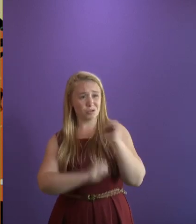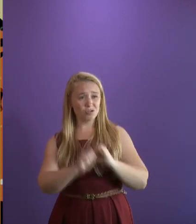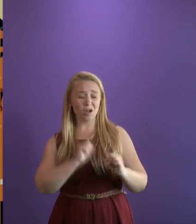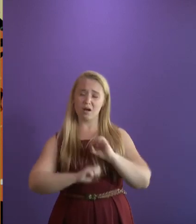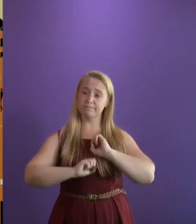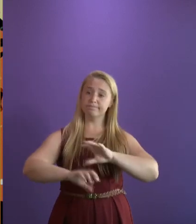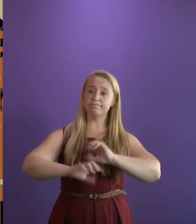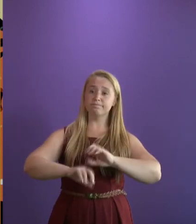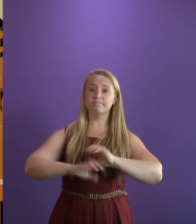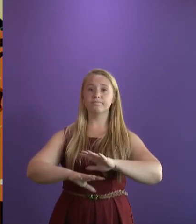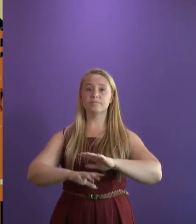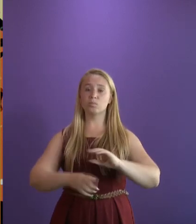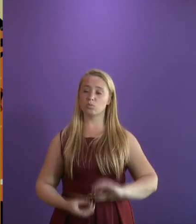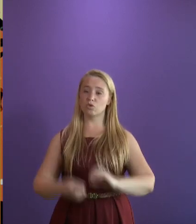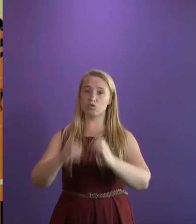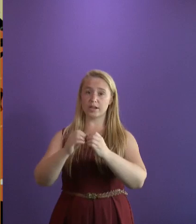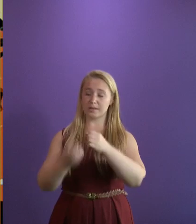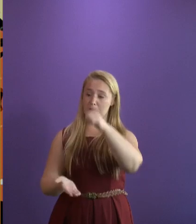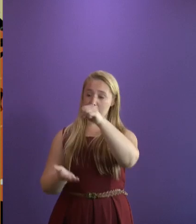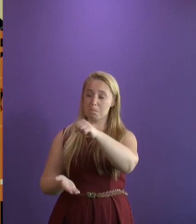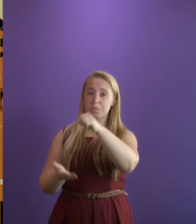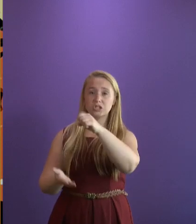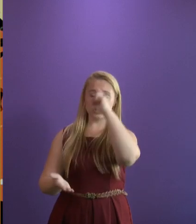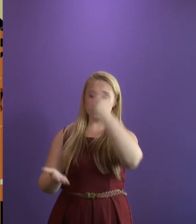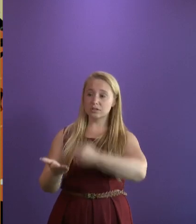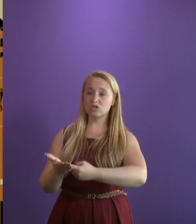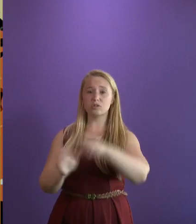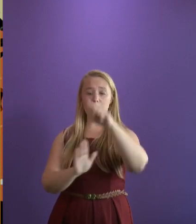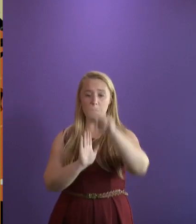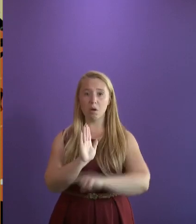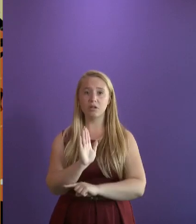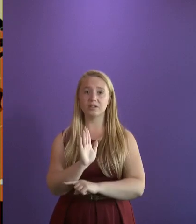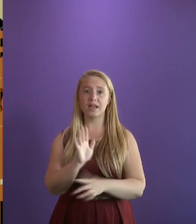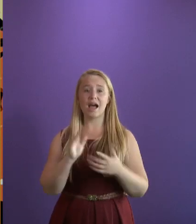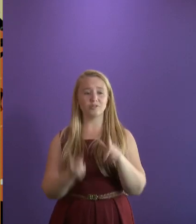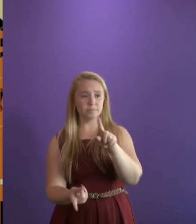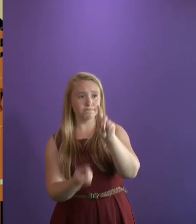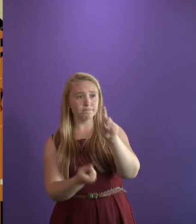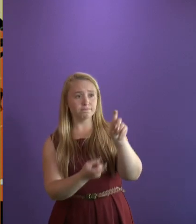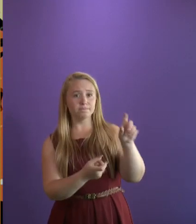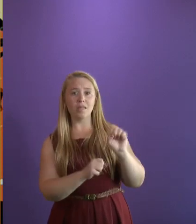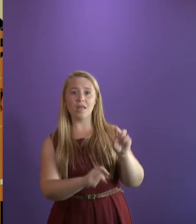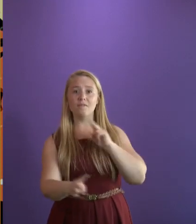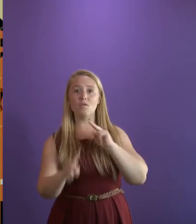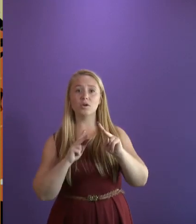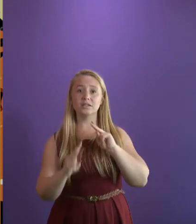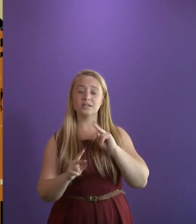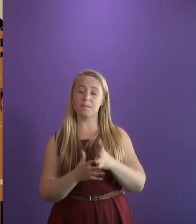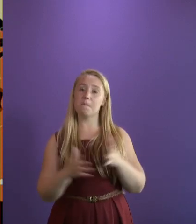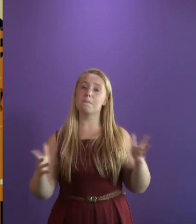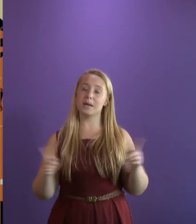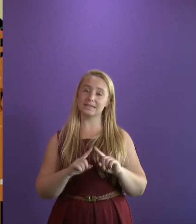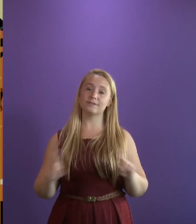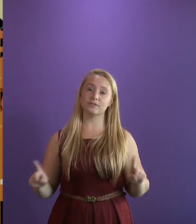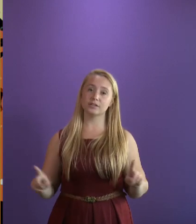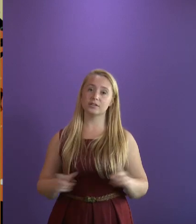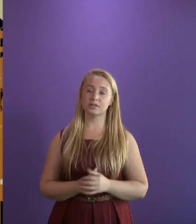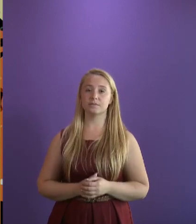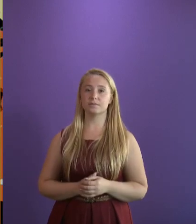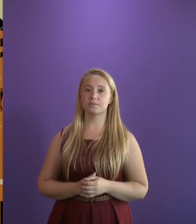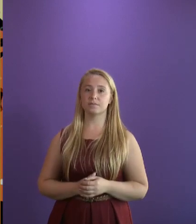We're making policy, we're making budget decisions. Listening to those voices makes a real difference. And the bit I wanted to say earlier as well, when